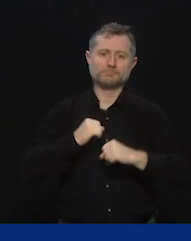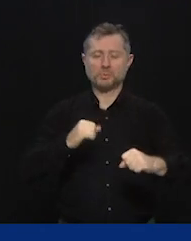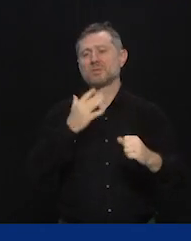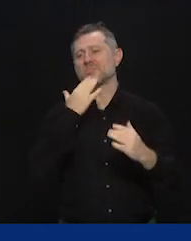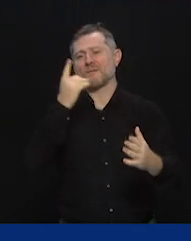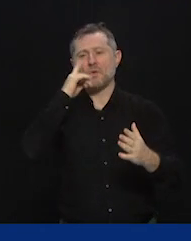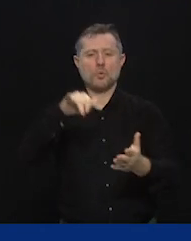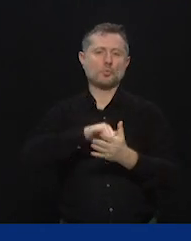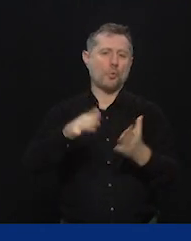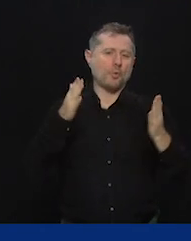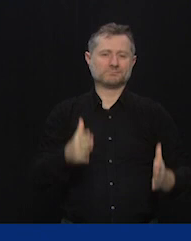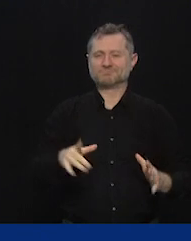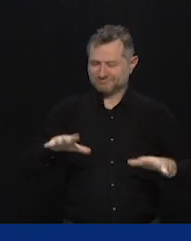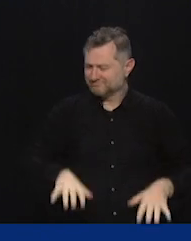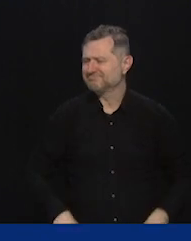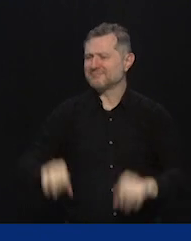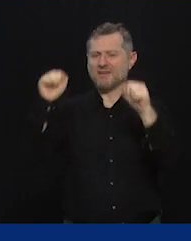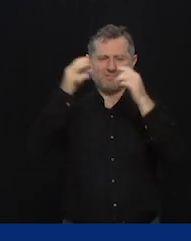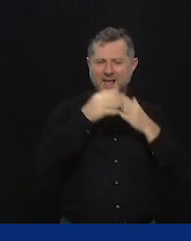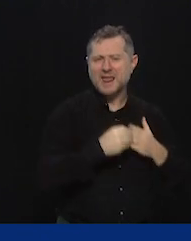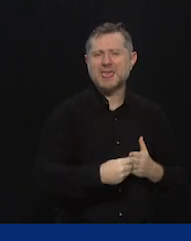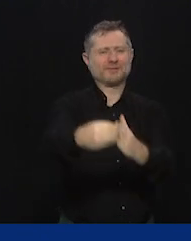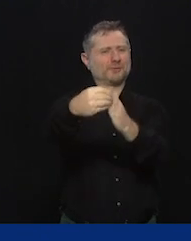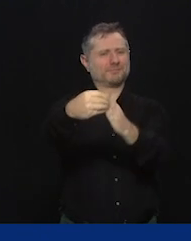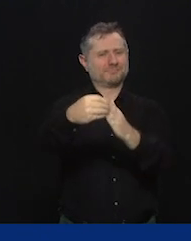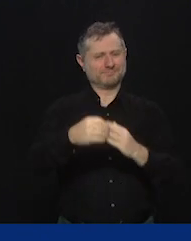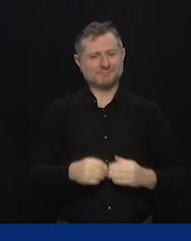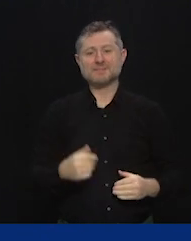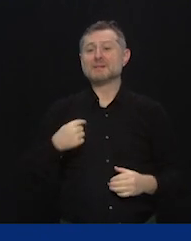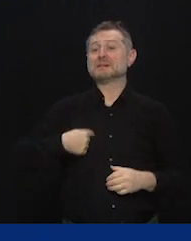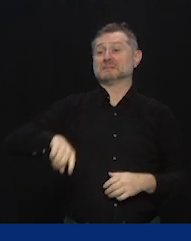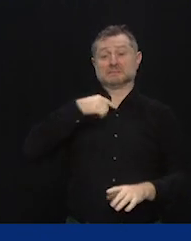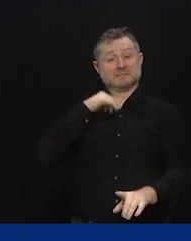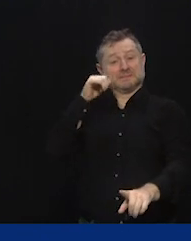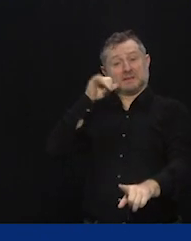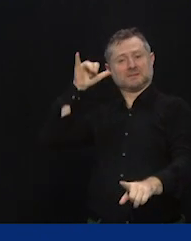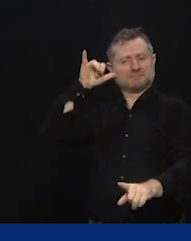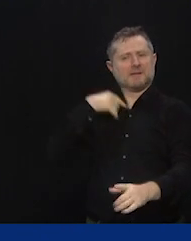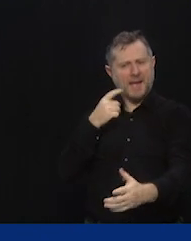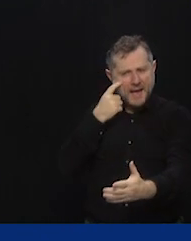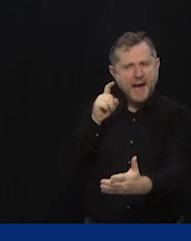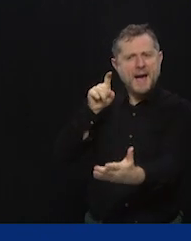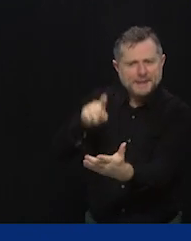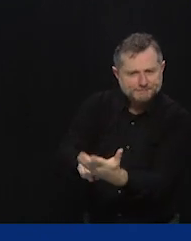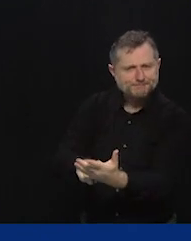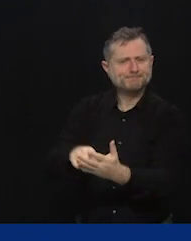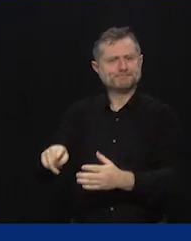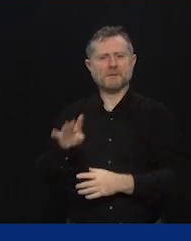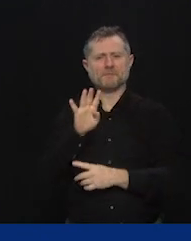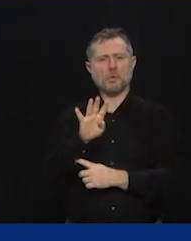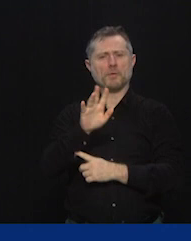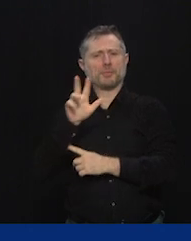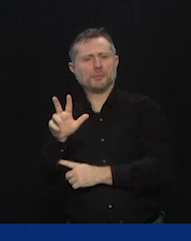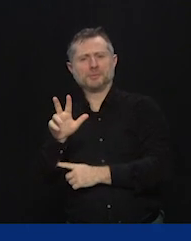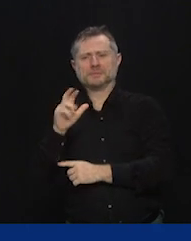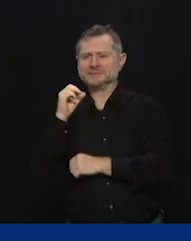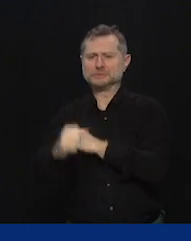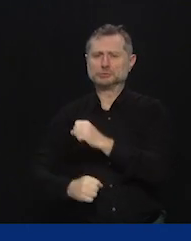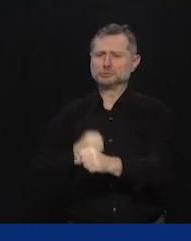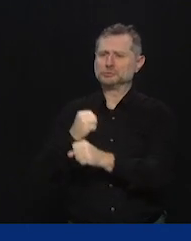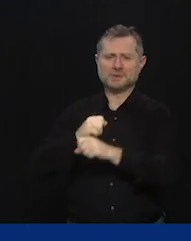would be remiss not to mention that yesterday we marked the 43rd anniversary of the Pregnancy Discrimination Act. And yet